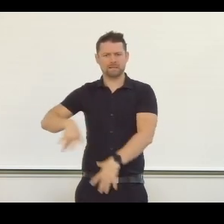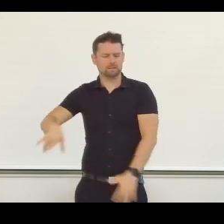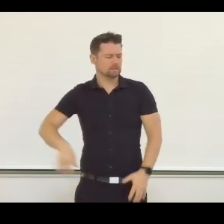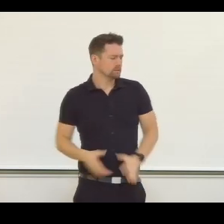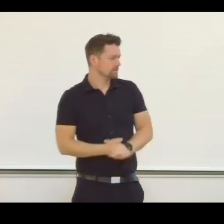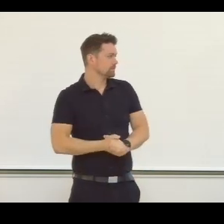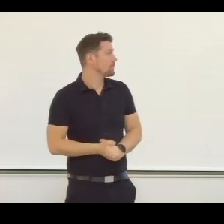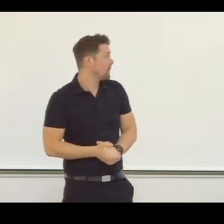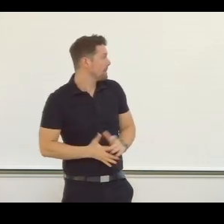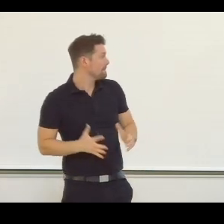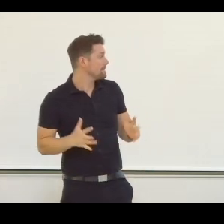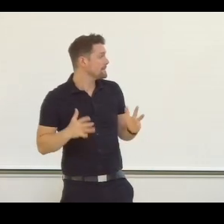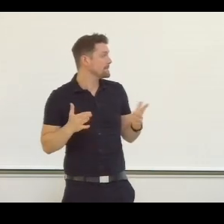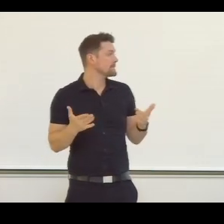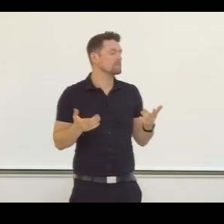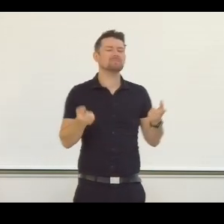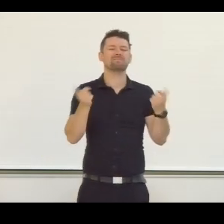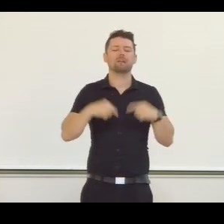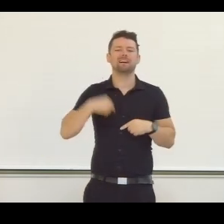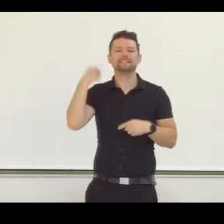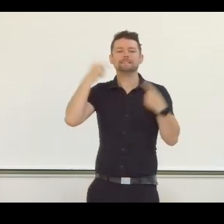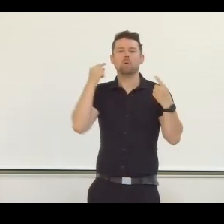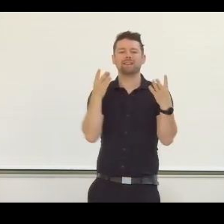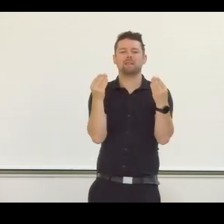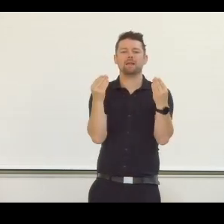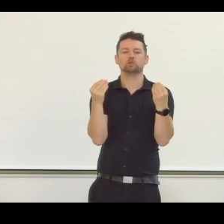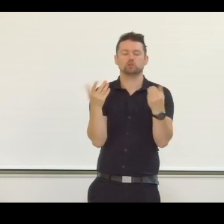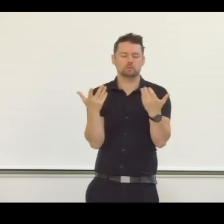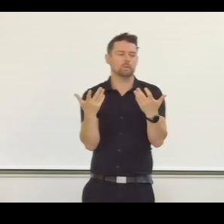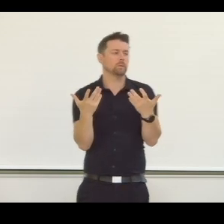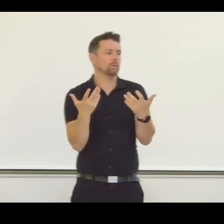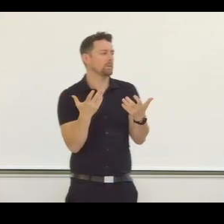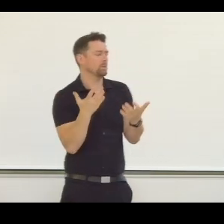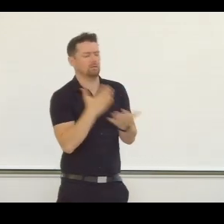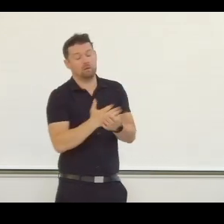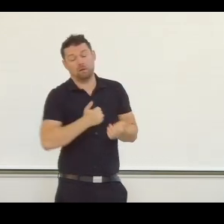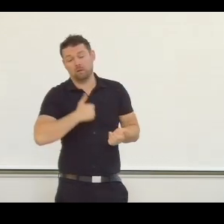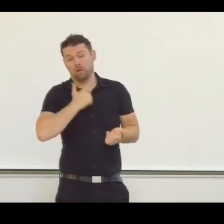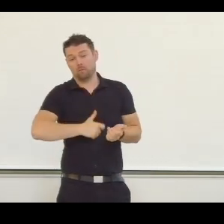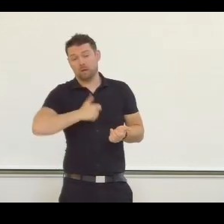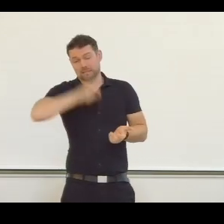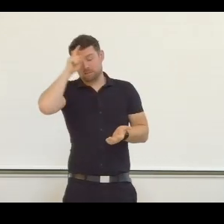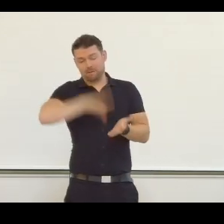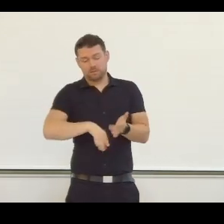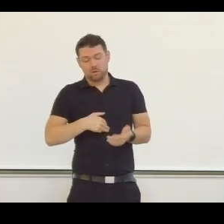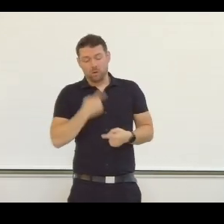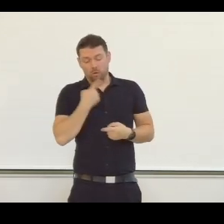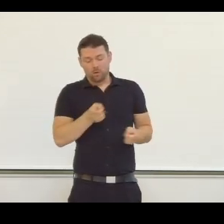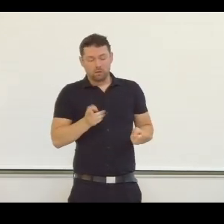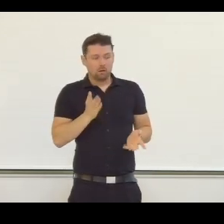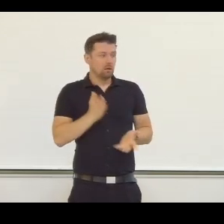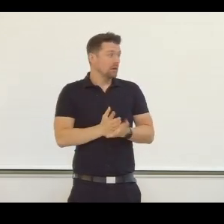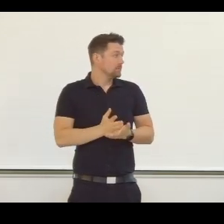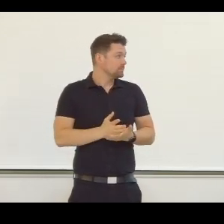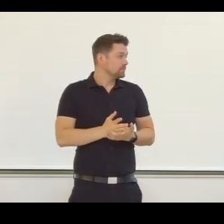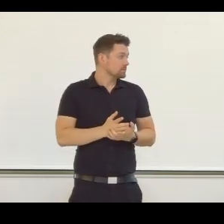And so yeah, I already mentioned sound insulation. And one thing I can attest from my personal experience, I mean, if you're in a